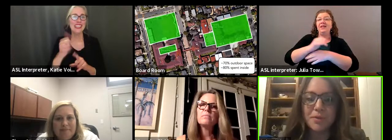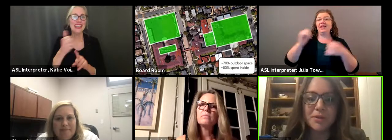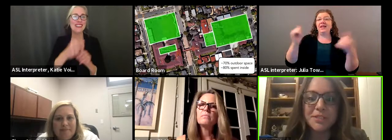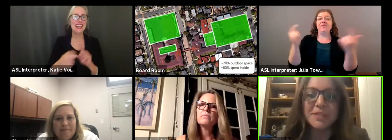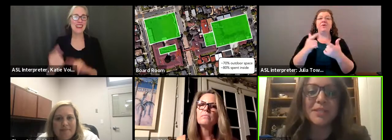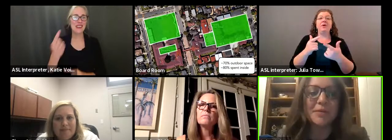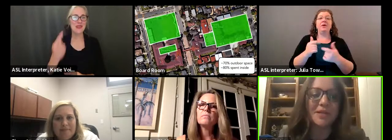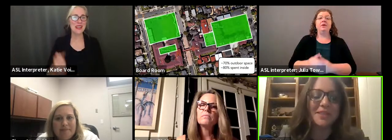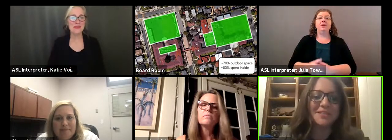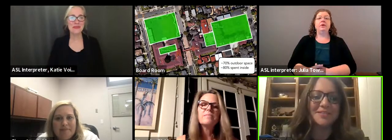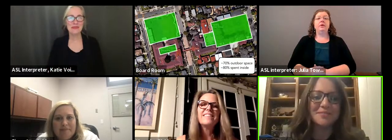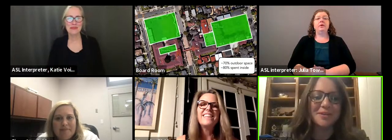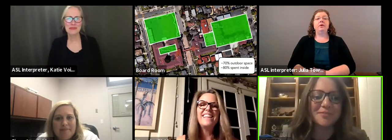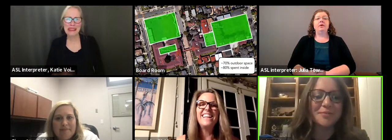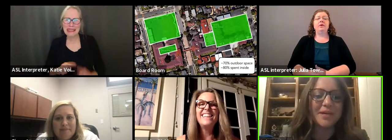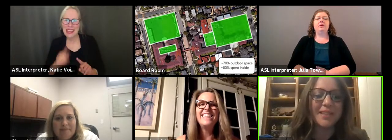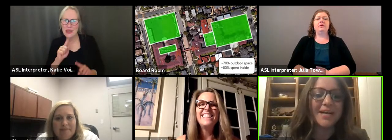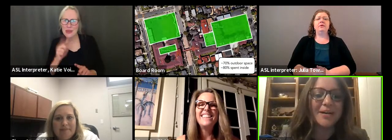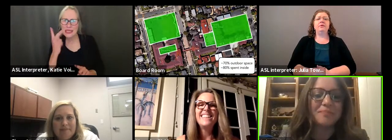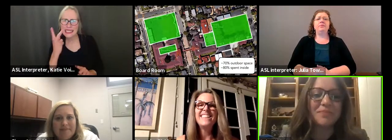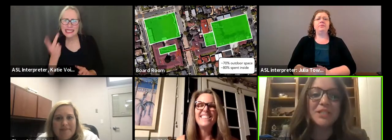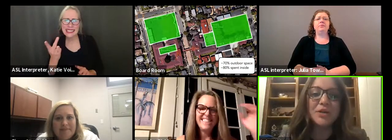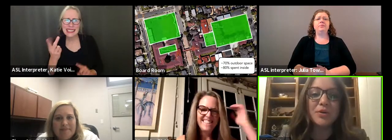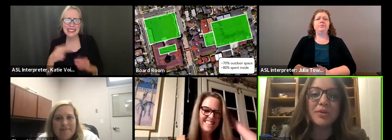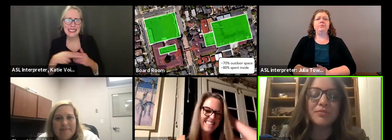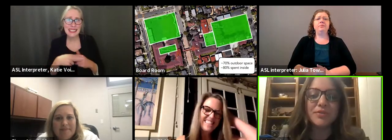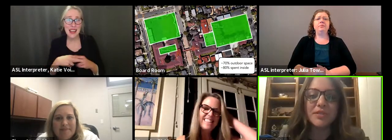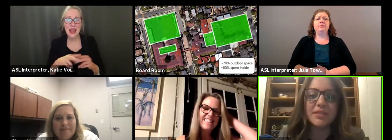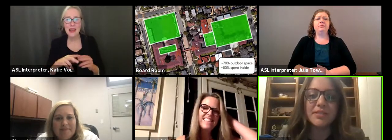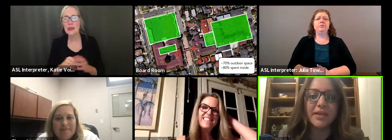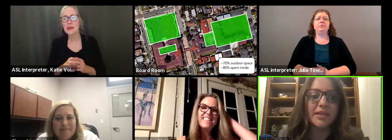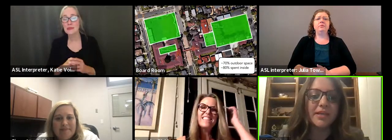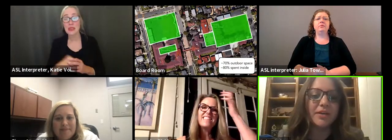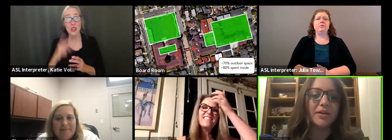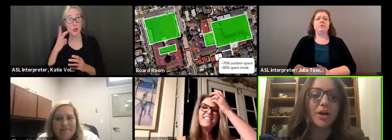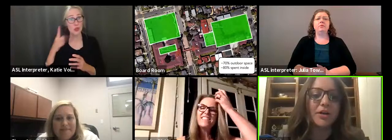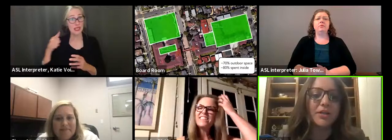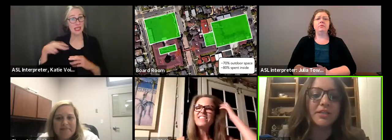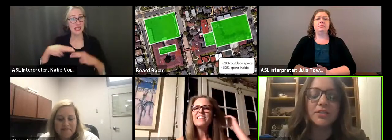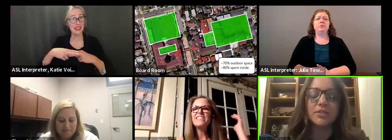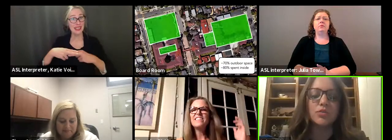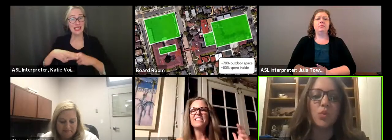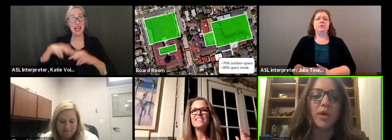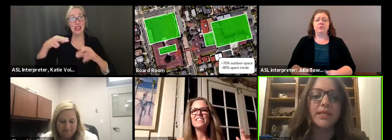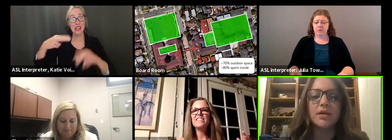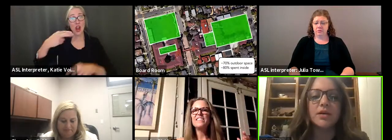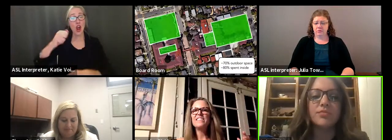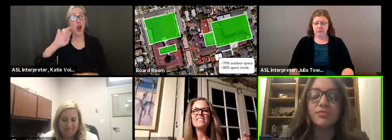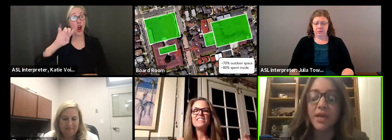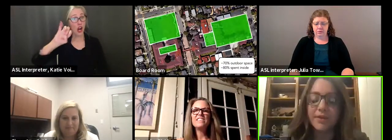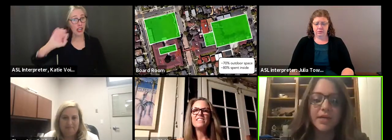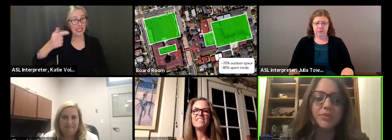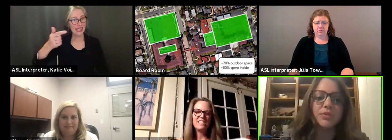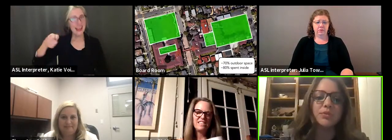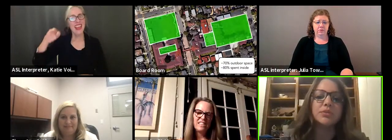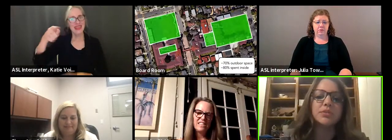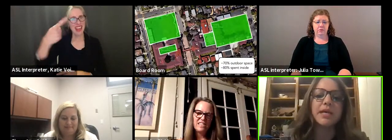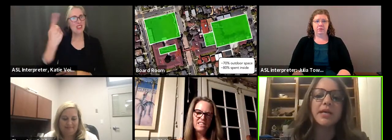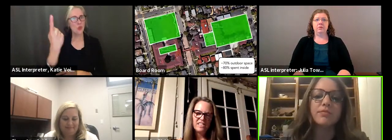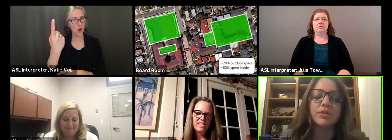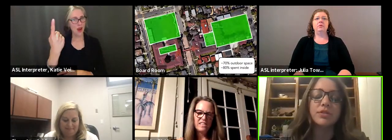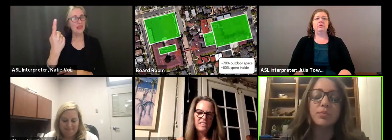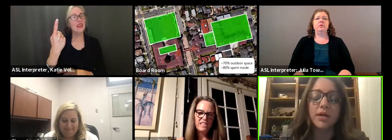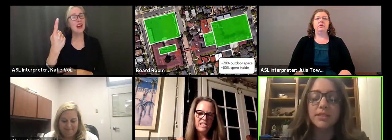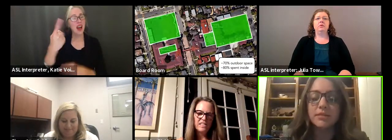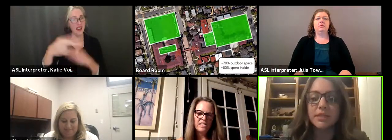Okay, I can barely see the slide, but that's just my view. But so if you see the slide here, Harding is one of the 5 title schools